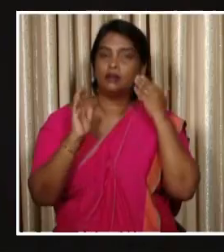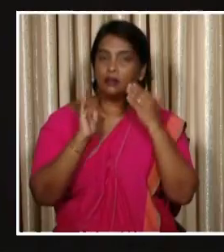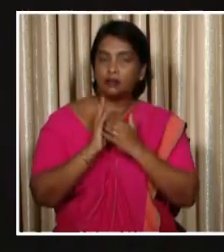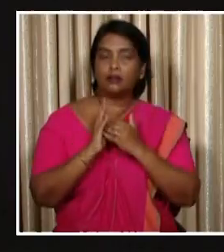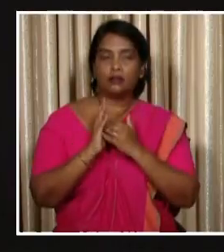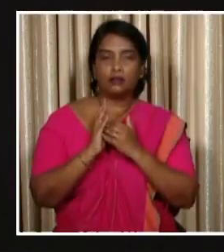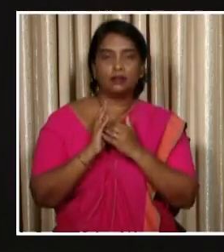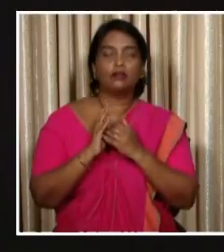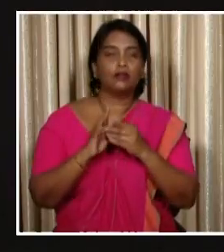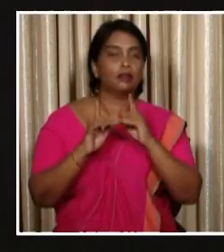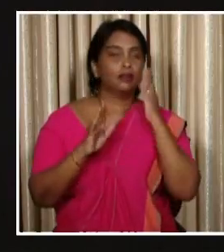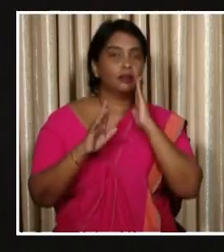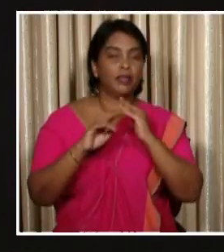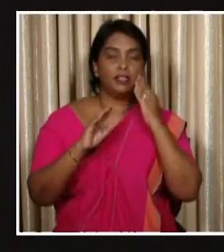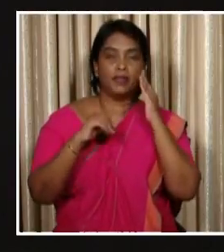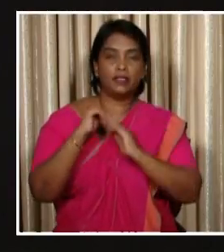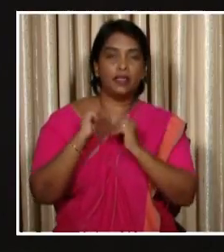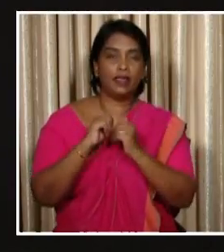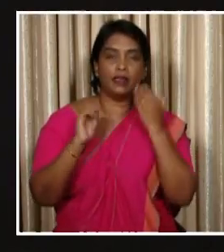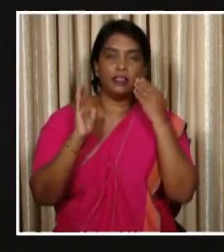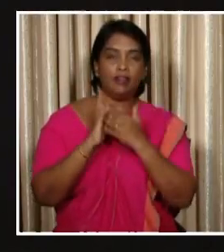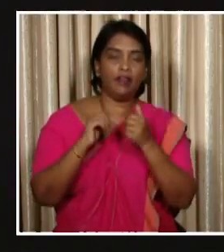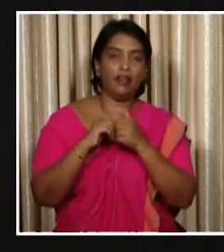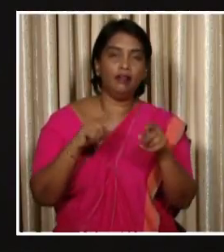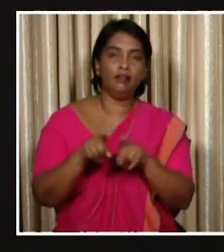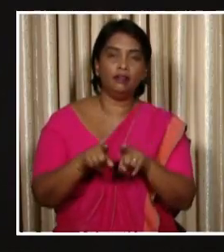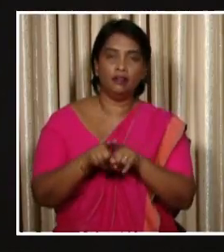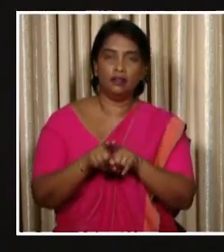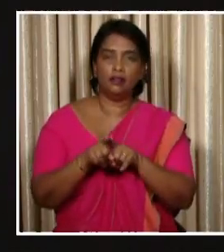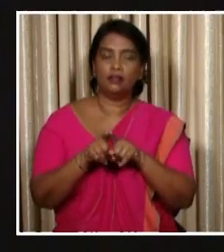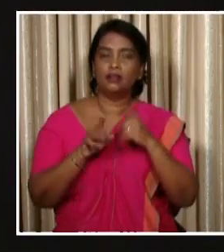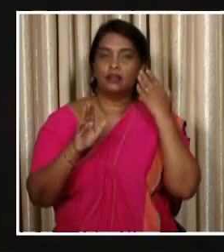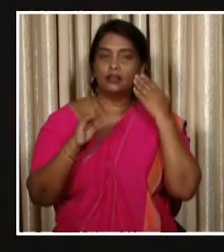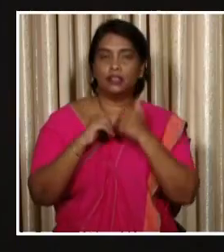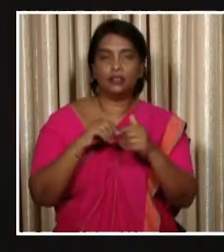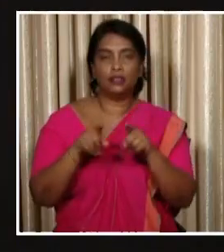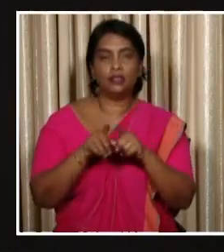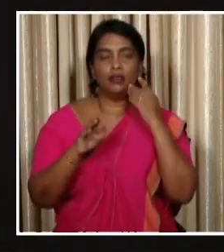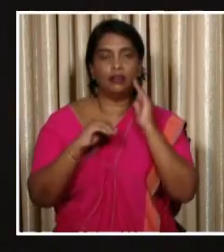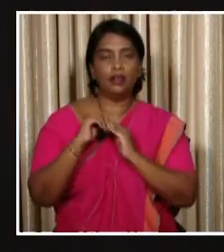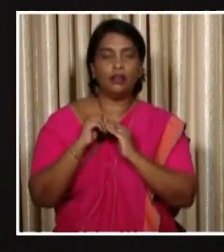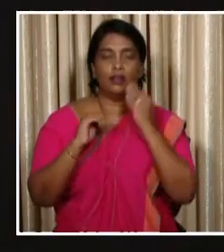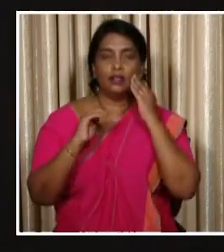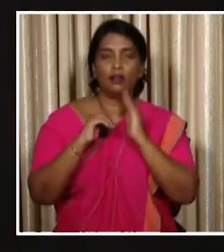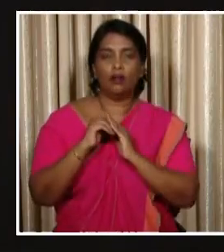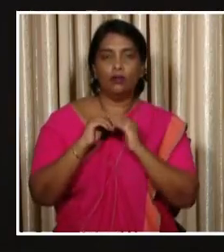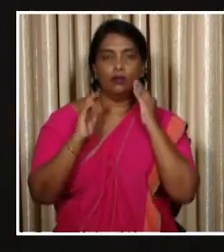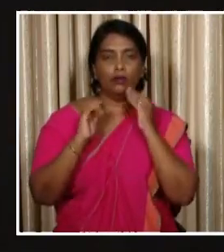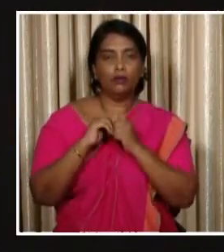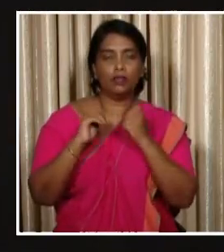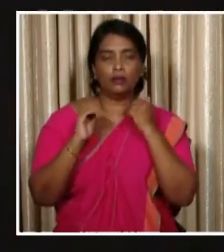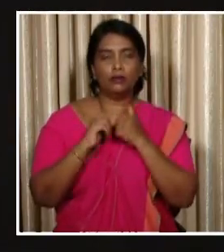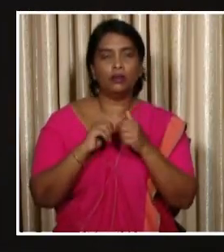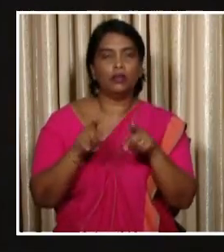we conduct businesses with the international community, that's where prior to the presidential election itself,